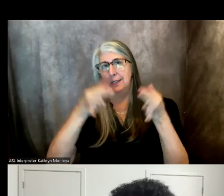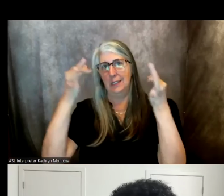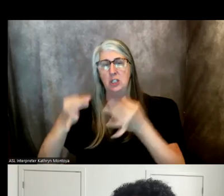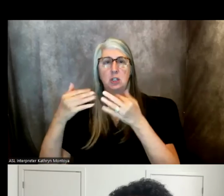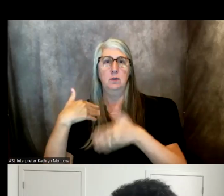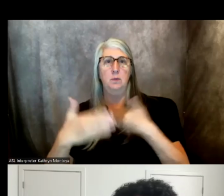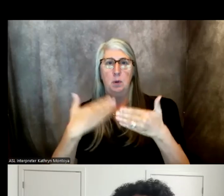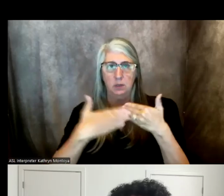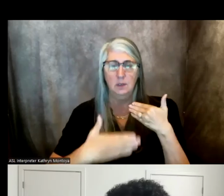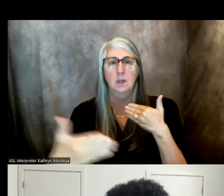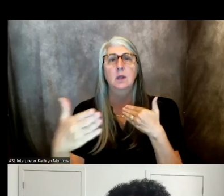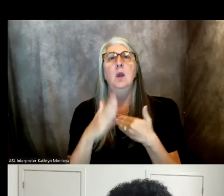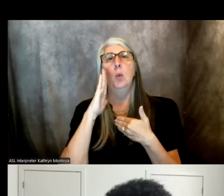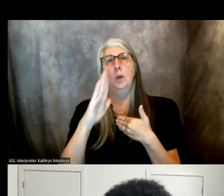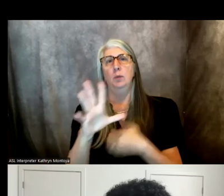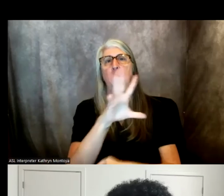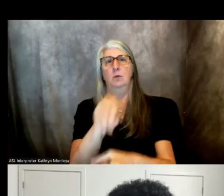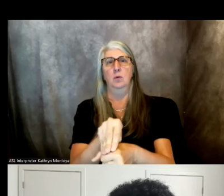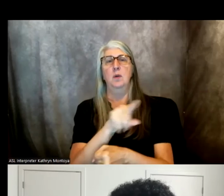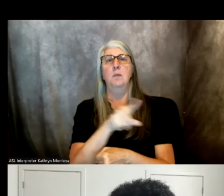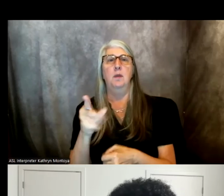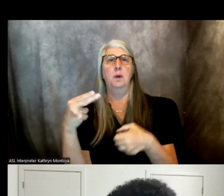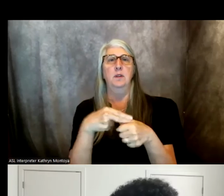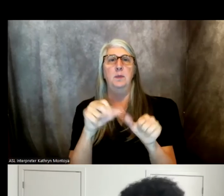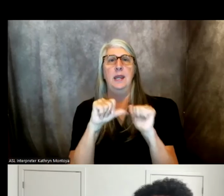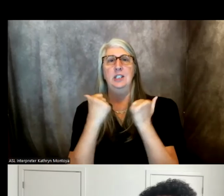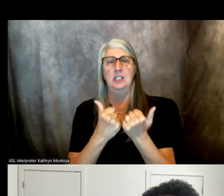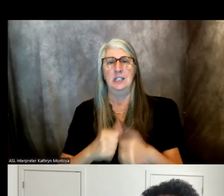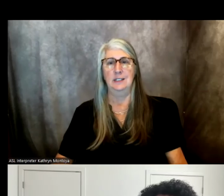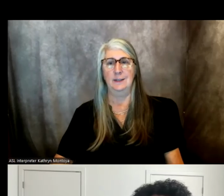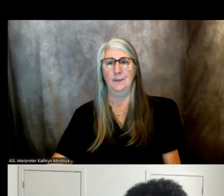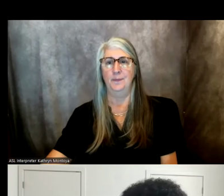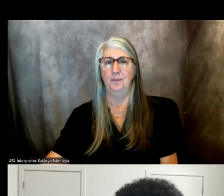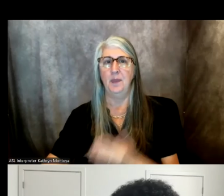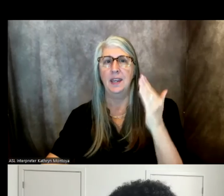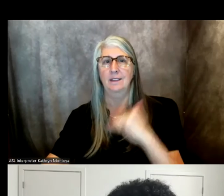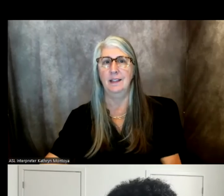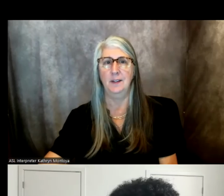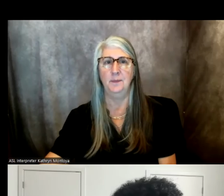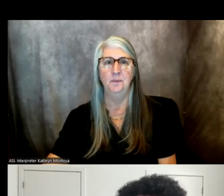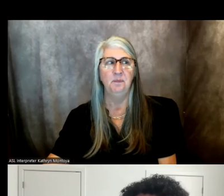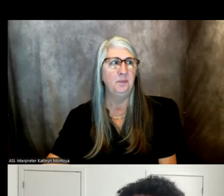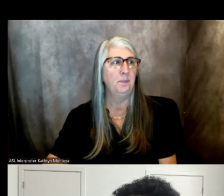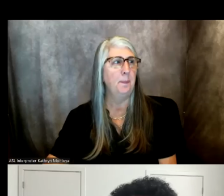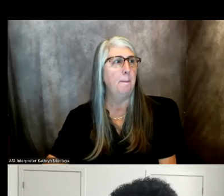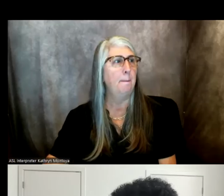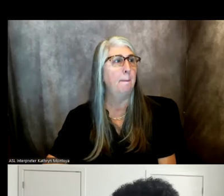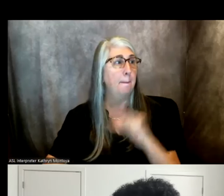would hopefully be institutionalized by the participating agencies. Next slide, please.